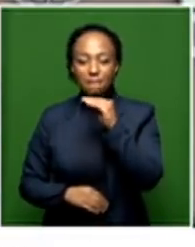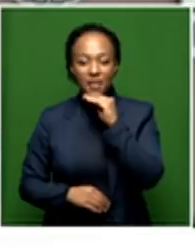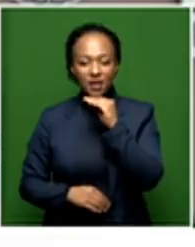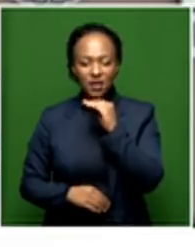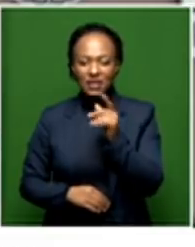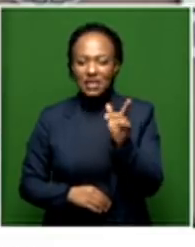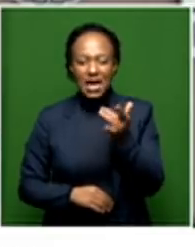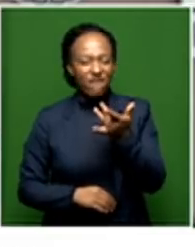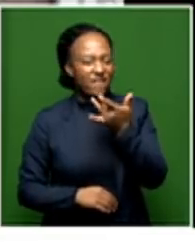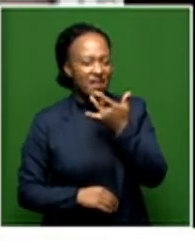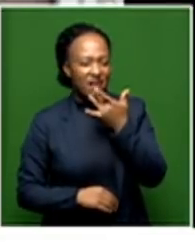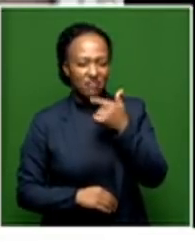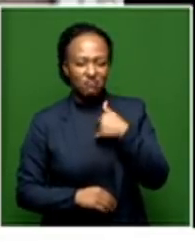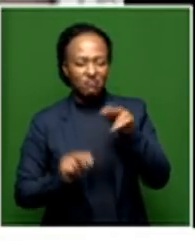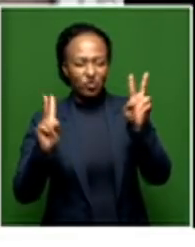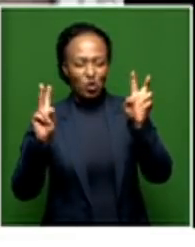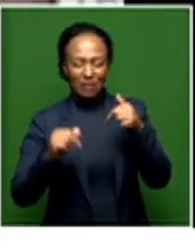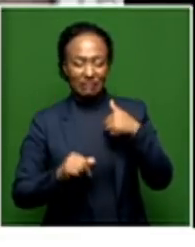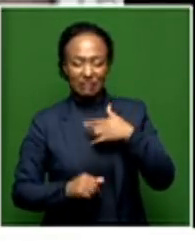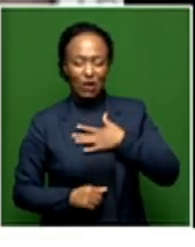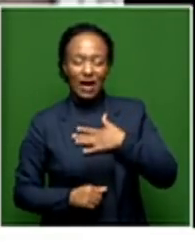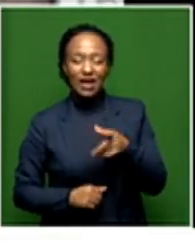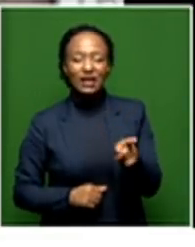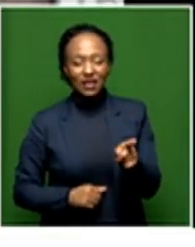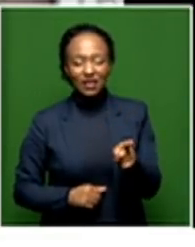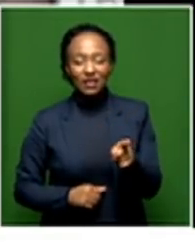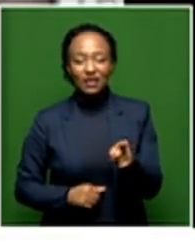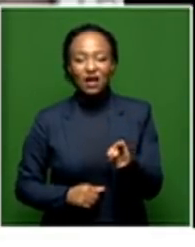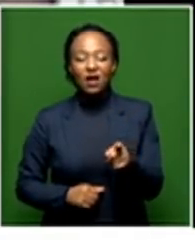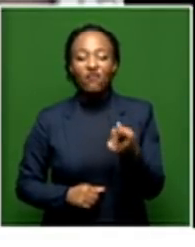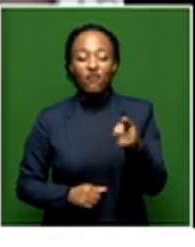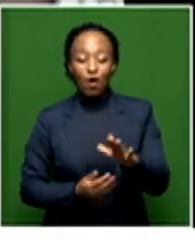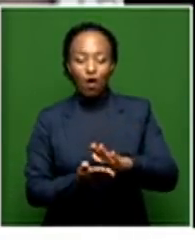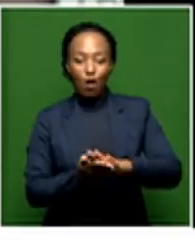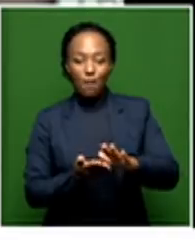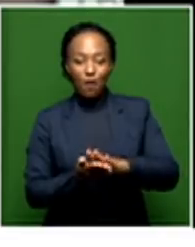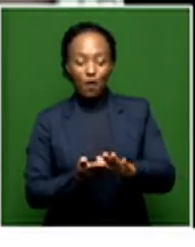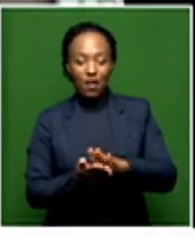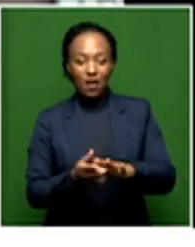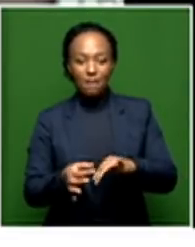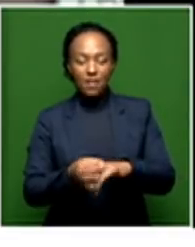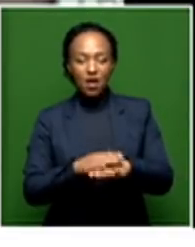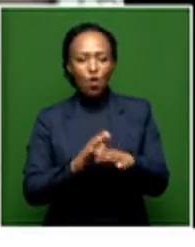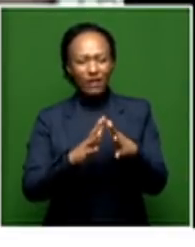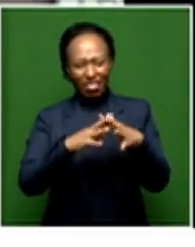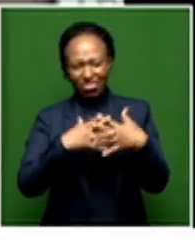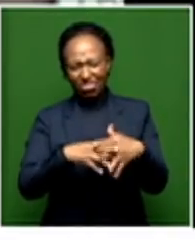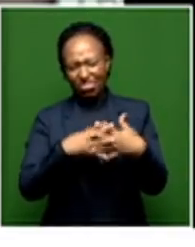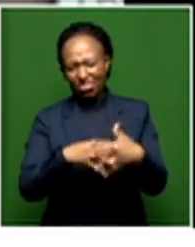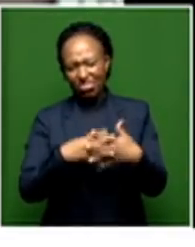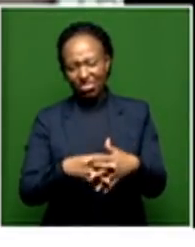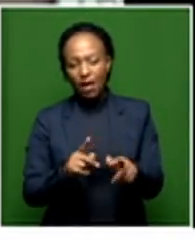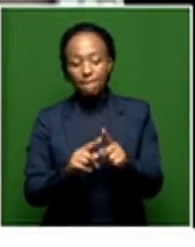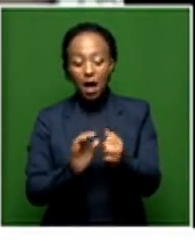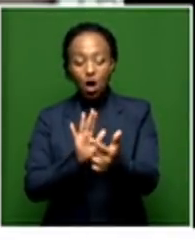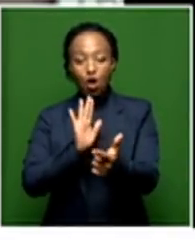favorite topics for me concerning customary marriages, because it's just disorganizing a whole lot of things. But the law as